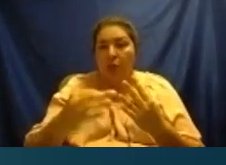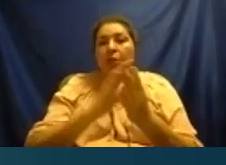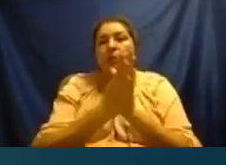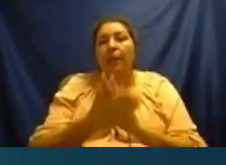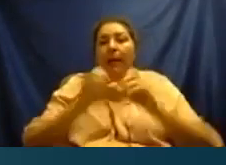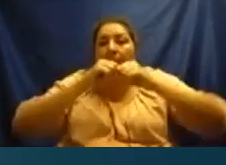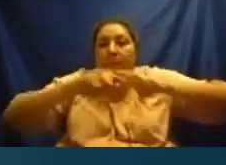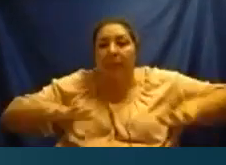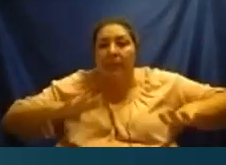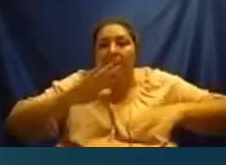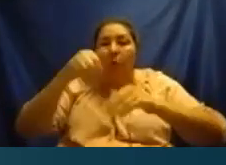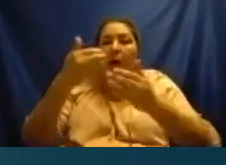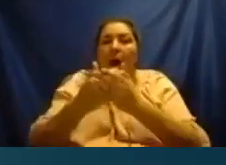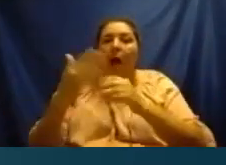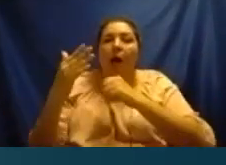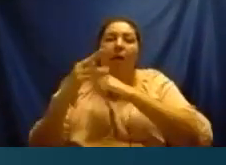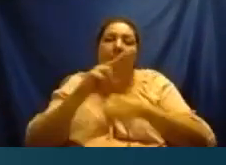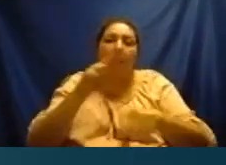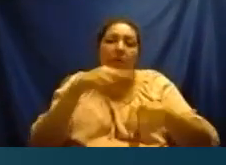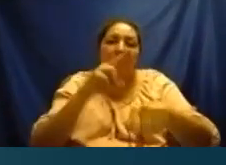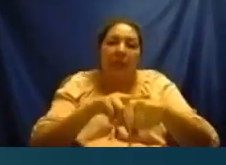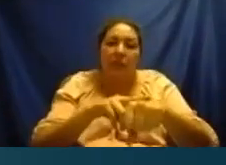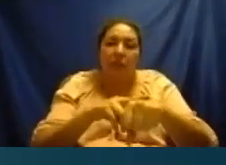nations. And so we see that